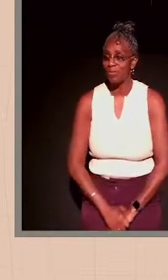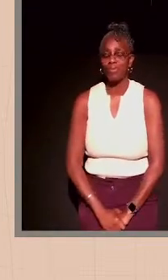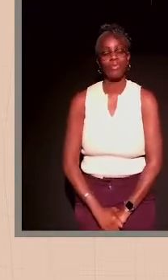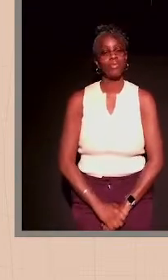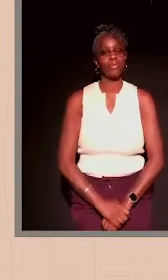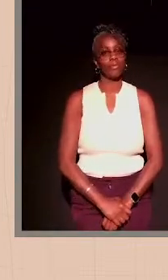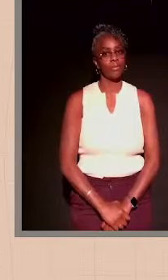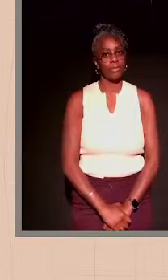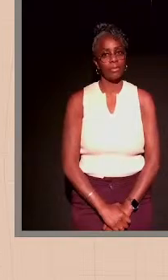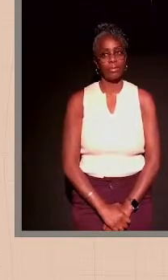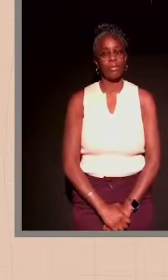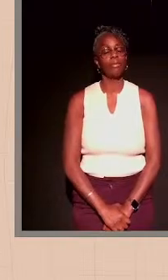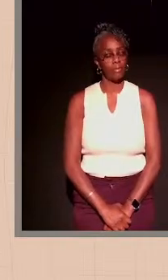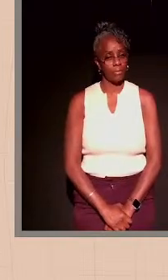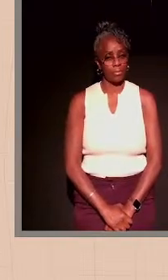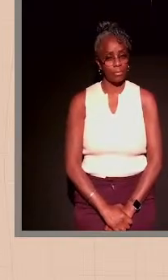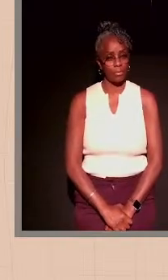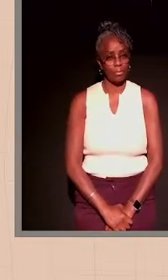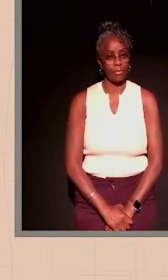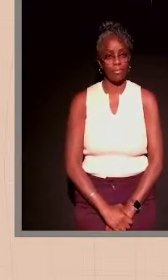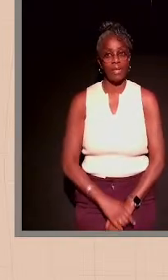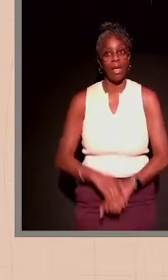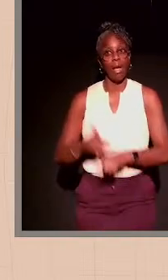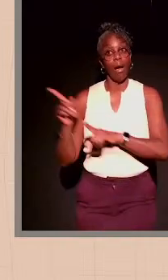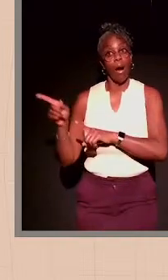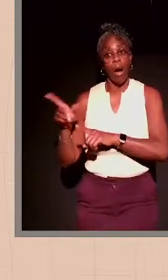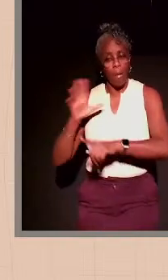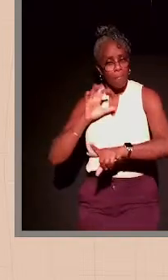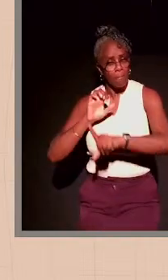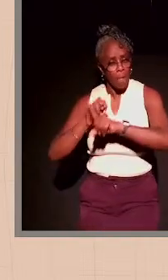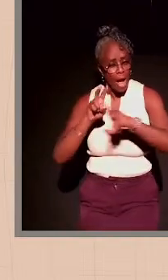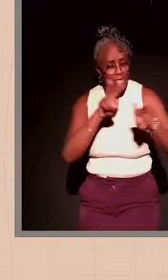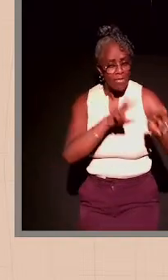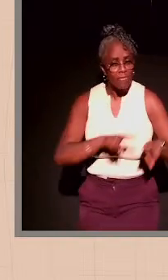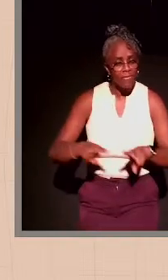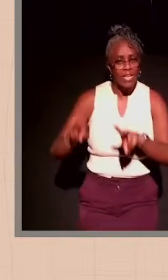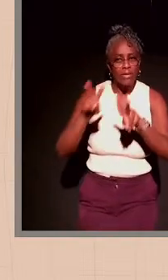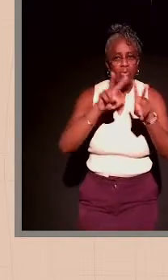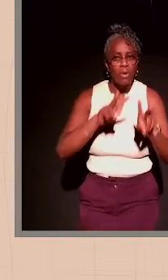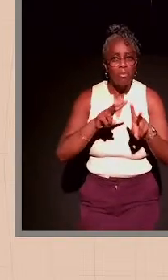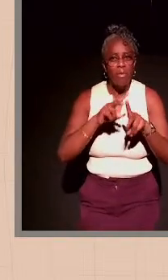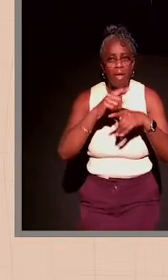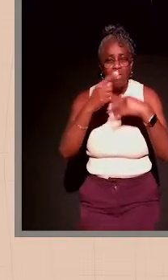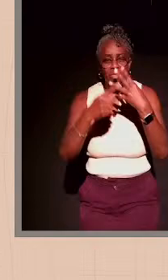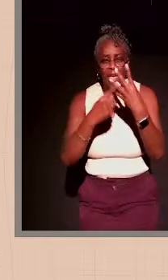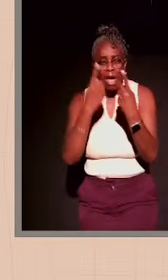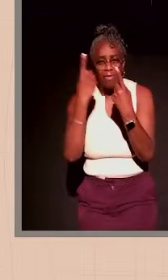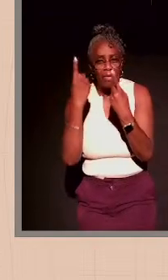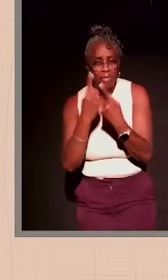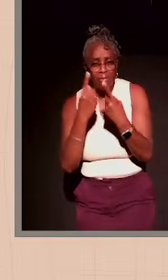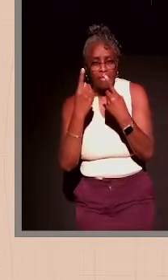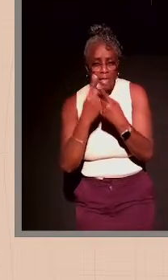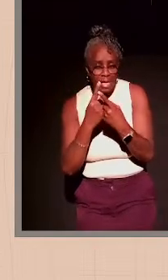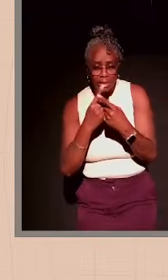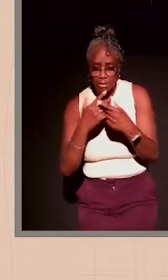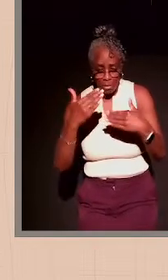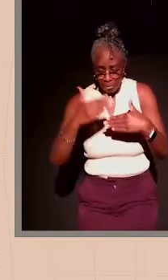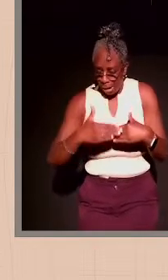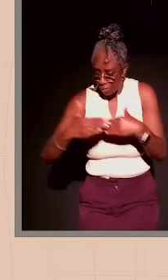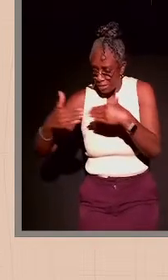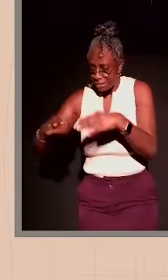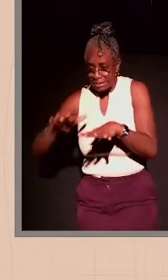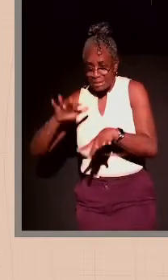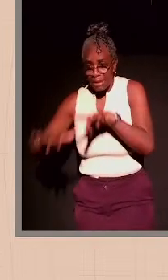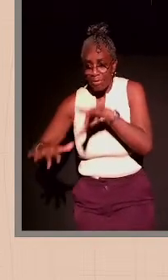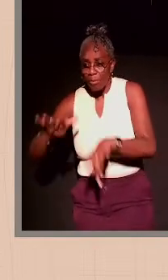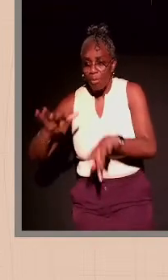So, as you saw in the video, there are other components of the synthesizer that I would like